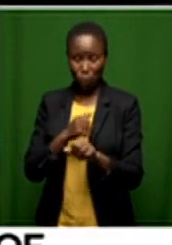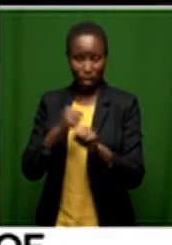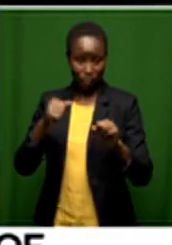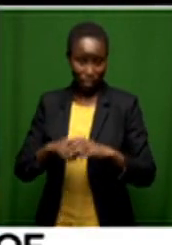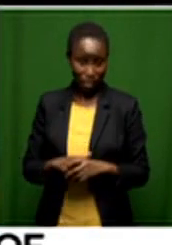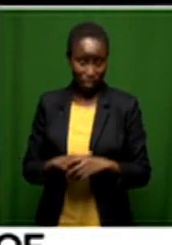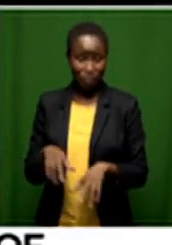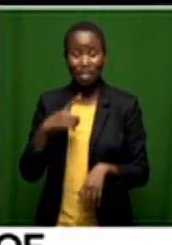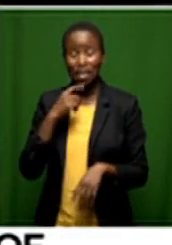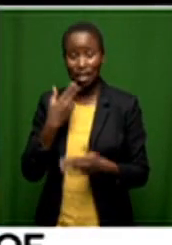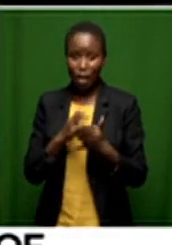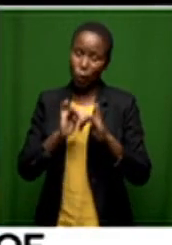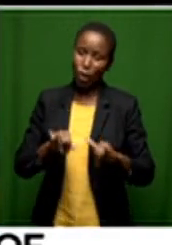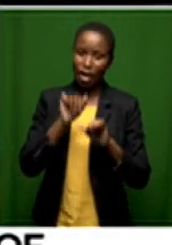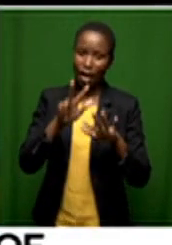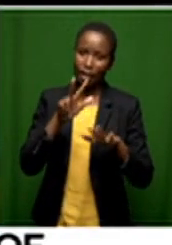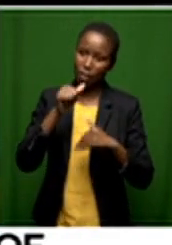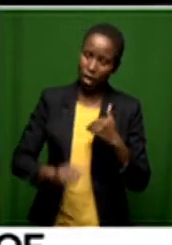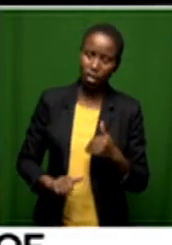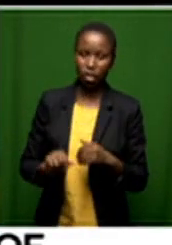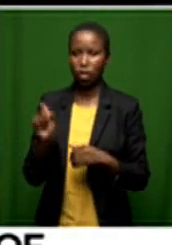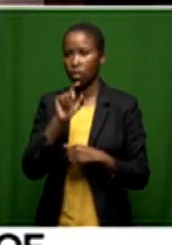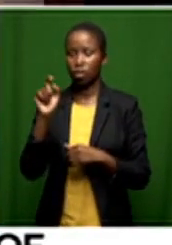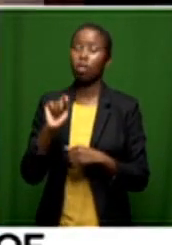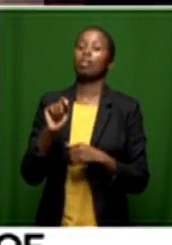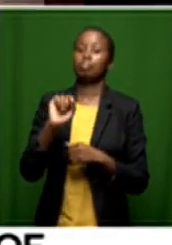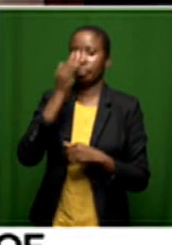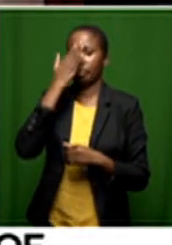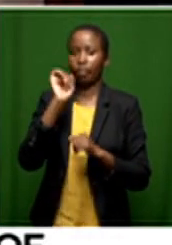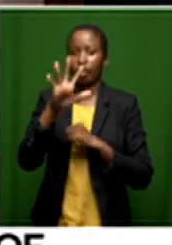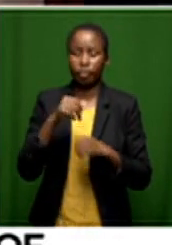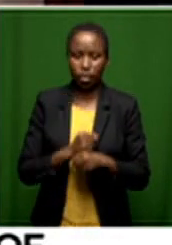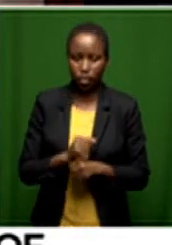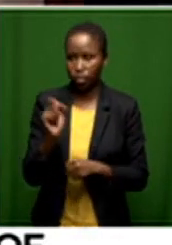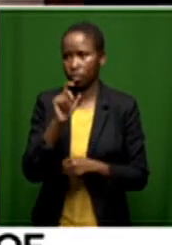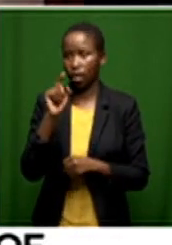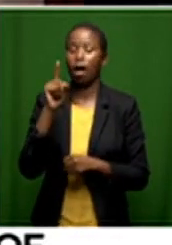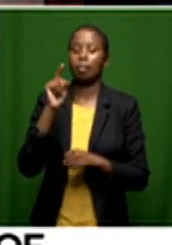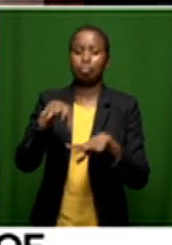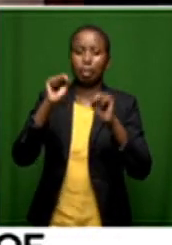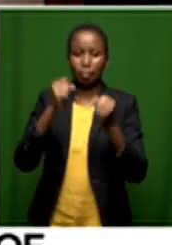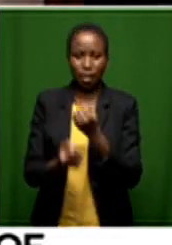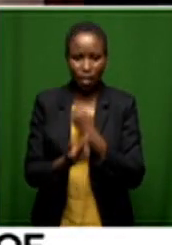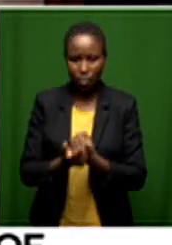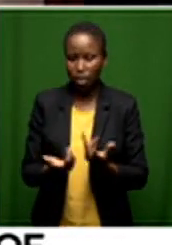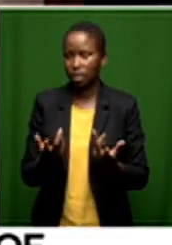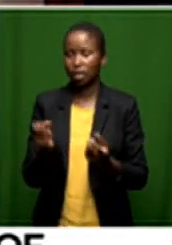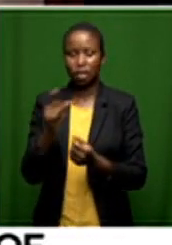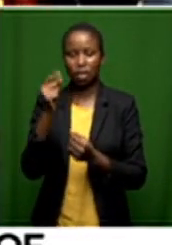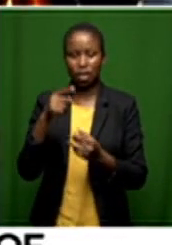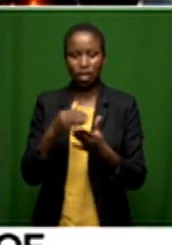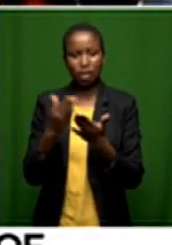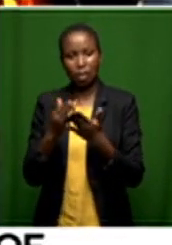get ready for 18 months, then we should get ready for 5 years. Things are looking good. There won't be load shedding. In the next second, boom, goes the trip switch,